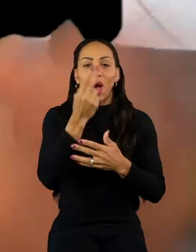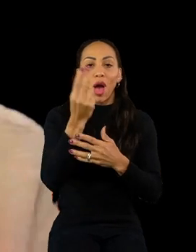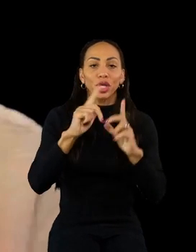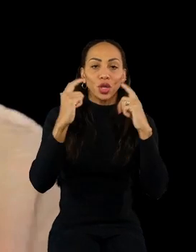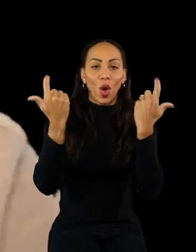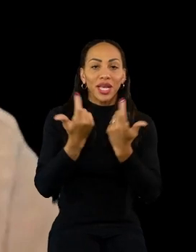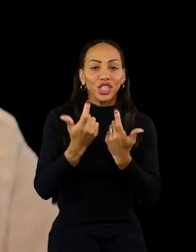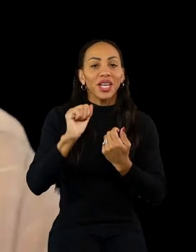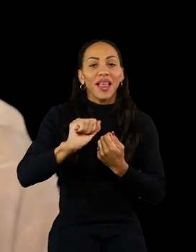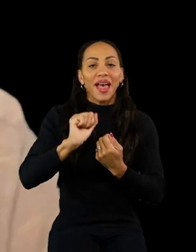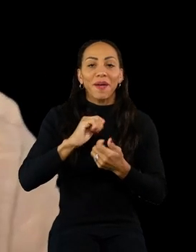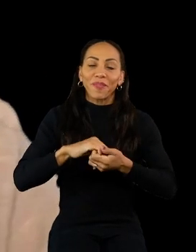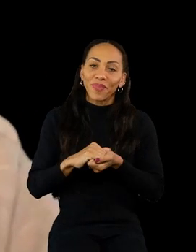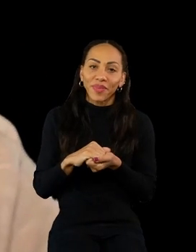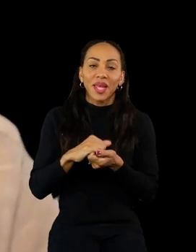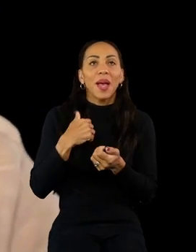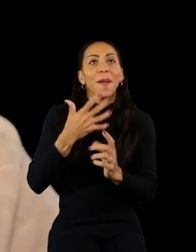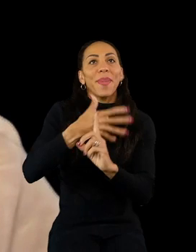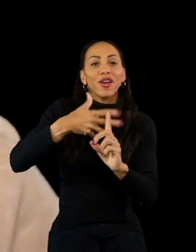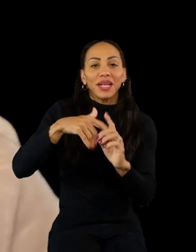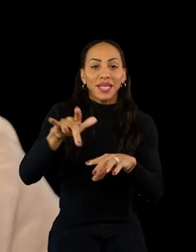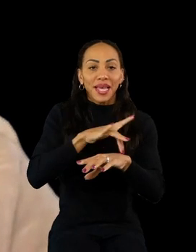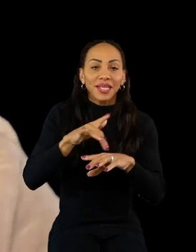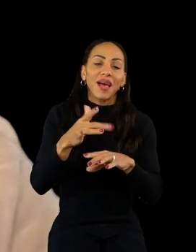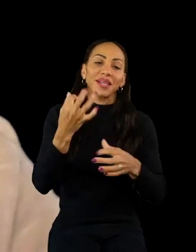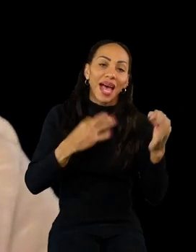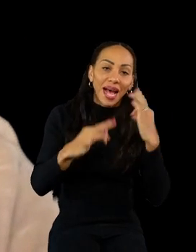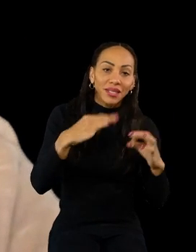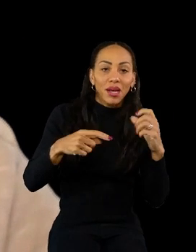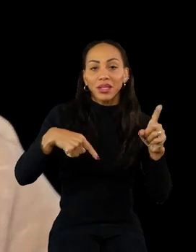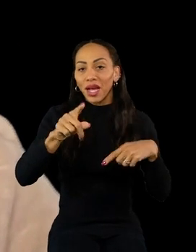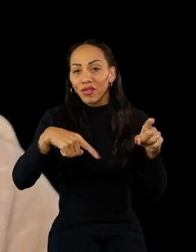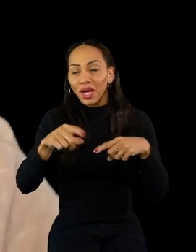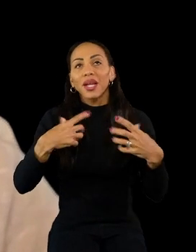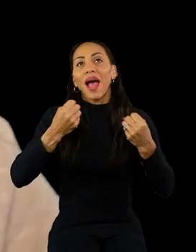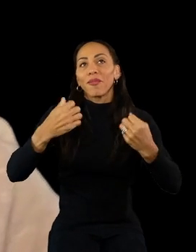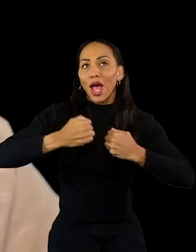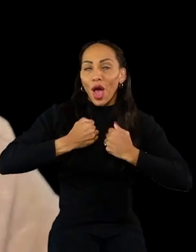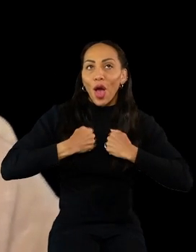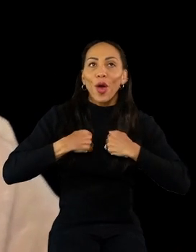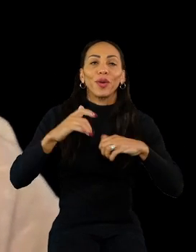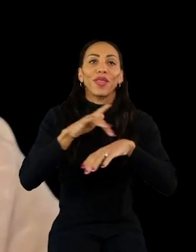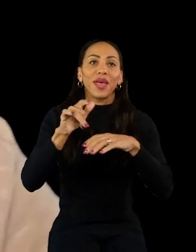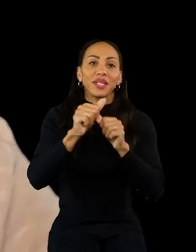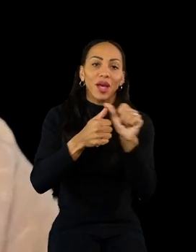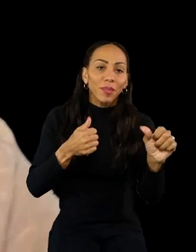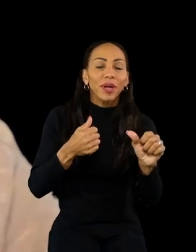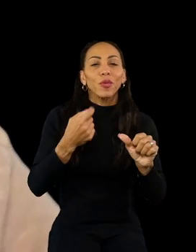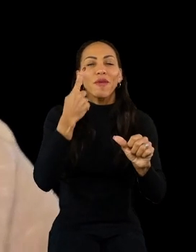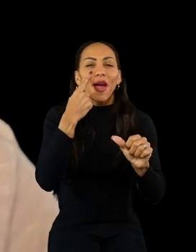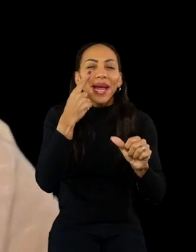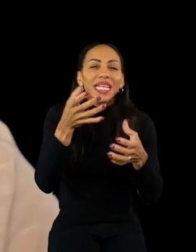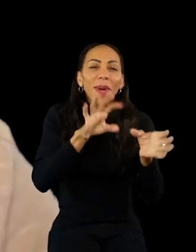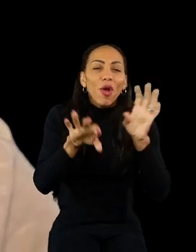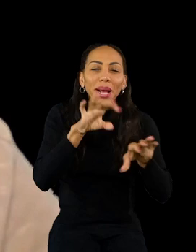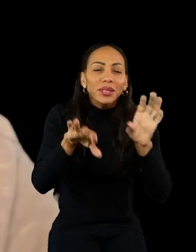but a University of the Arts Singapore. So my background is theatre, as both an actor and a director. I have my own theatre company,